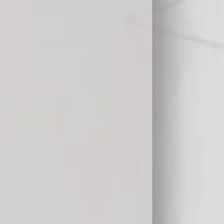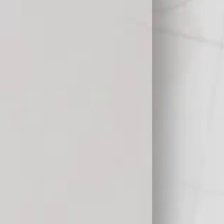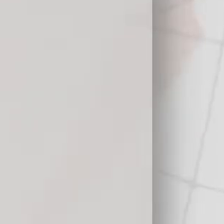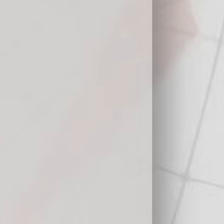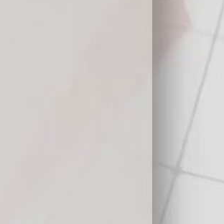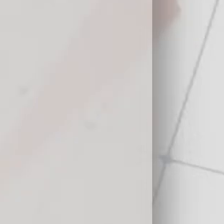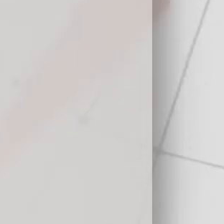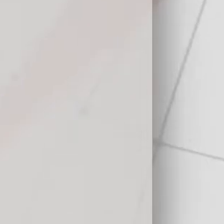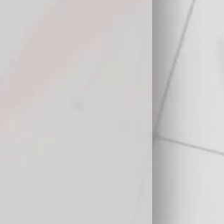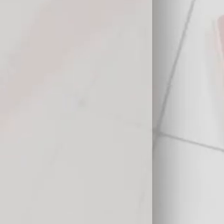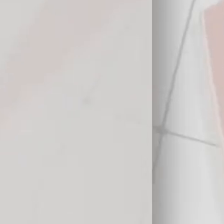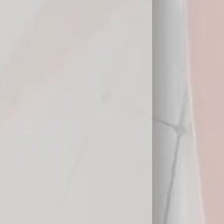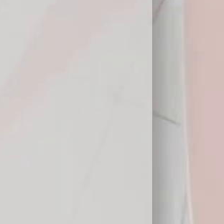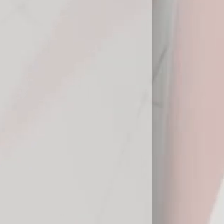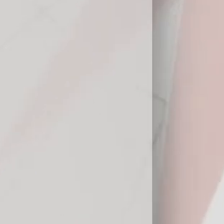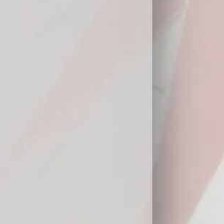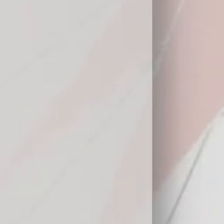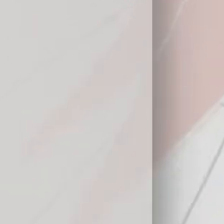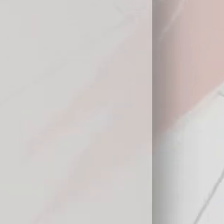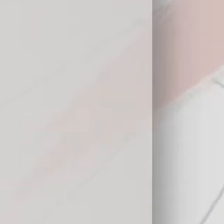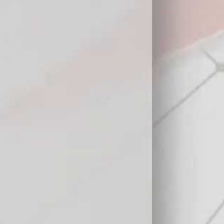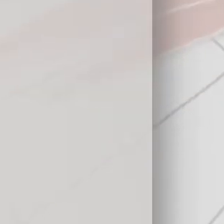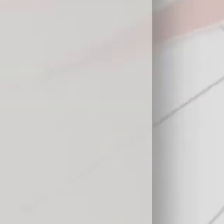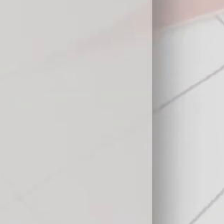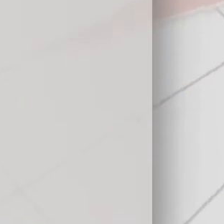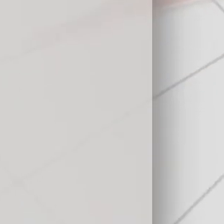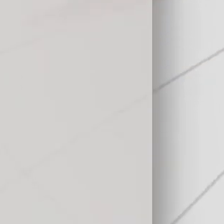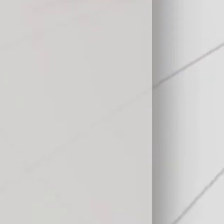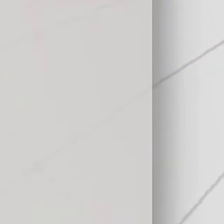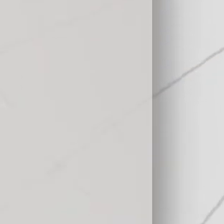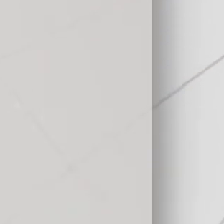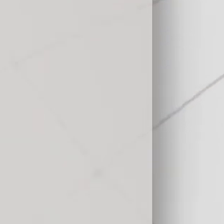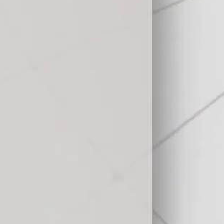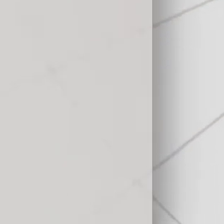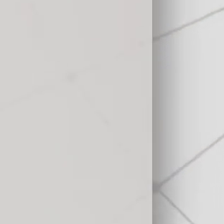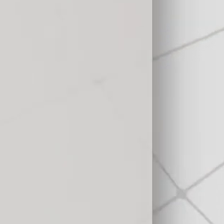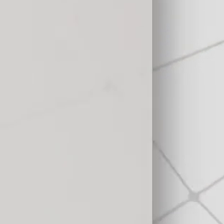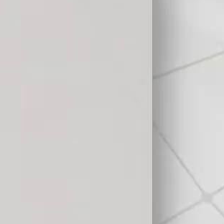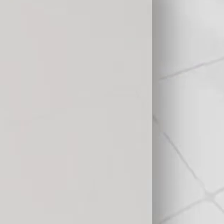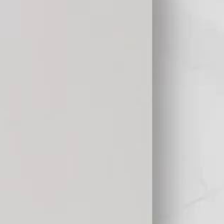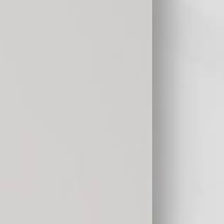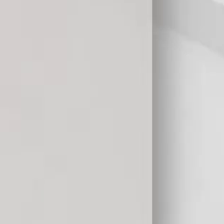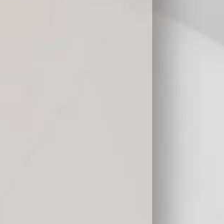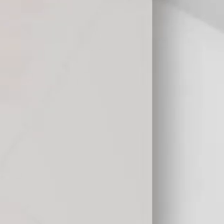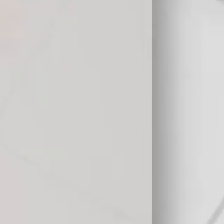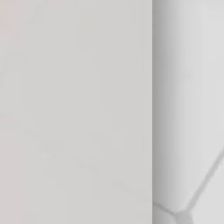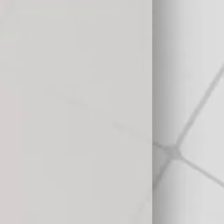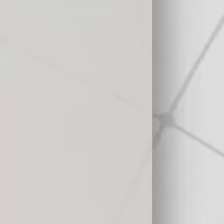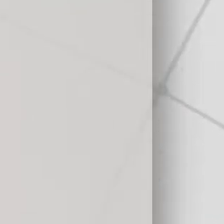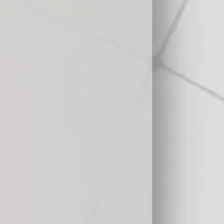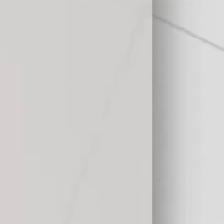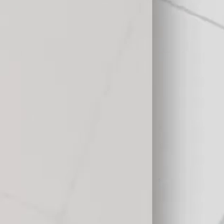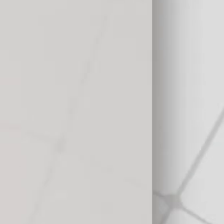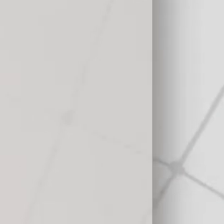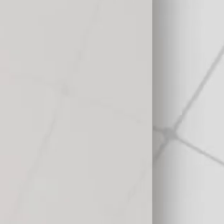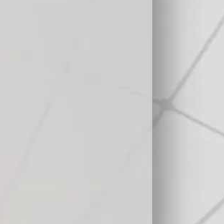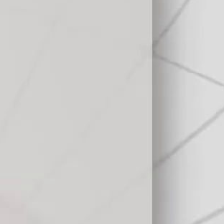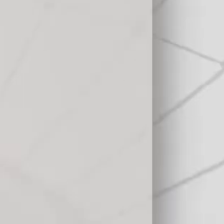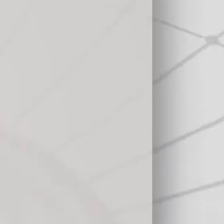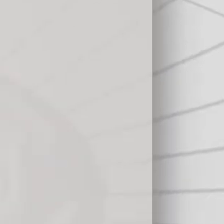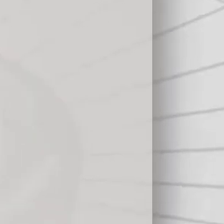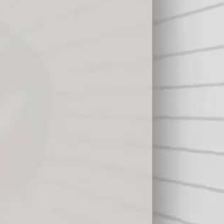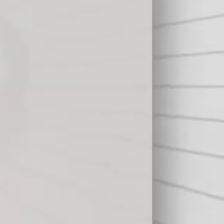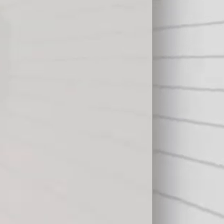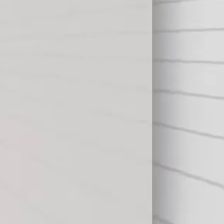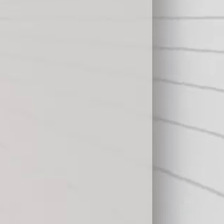terrorism under this. And now there has been some talk about whether if really indeed this is an act